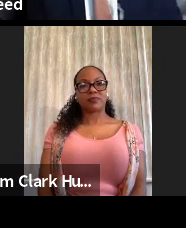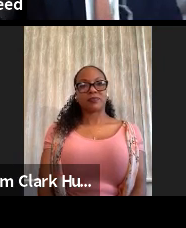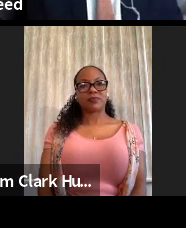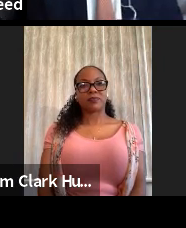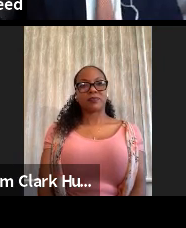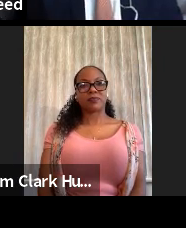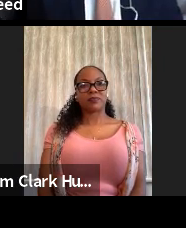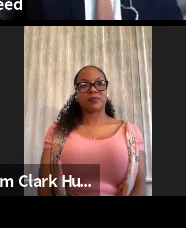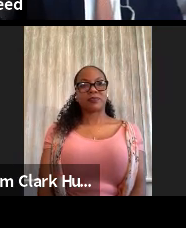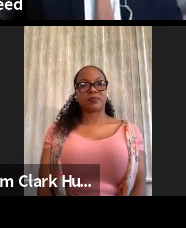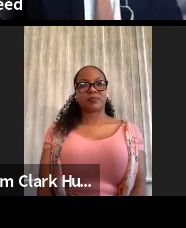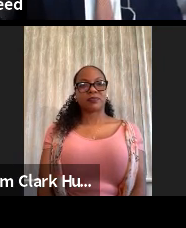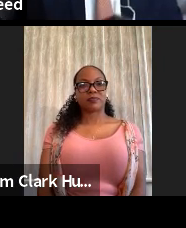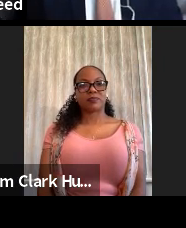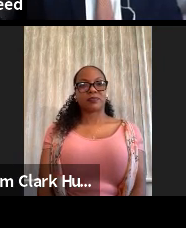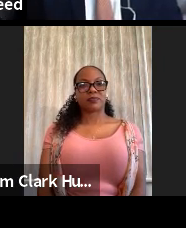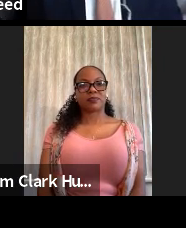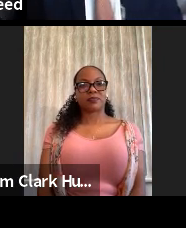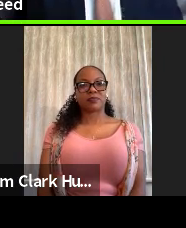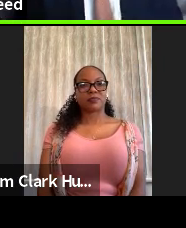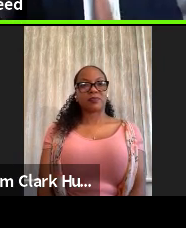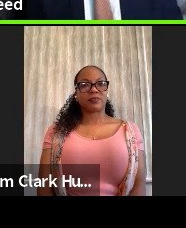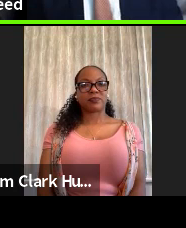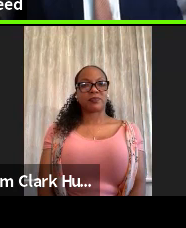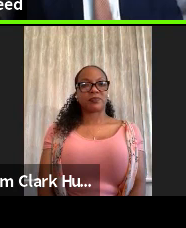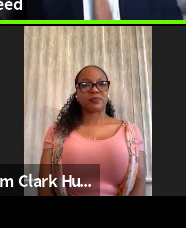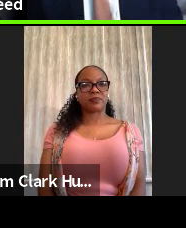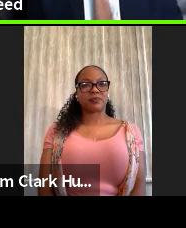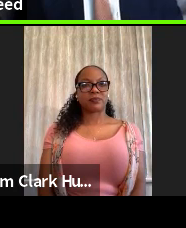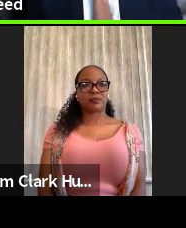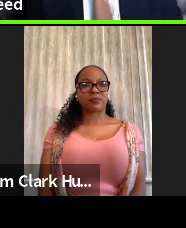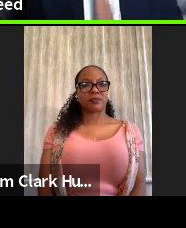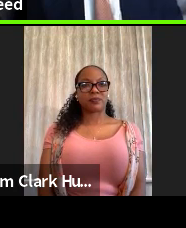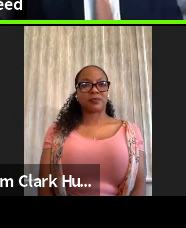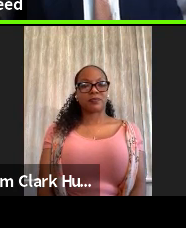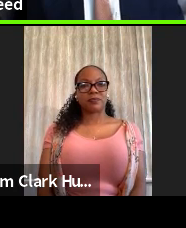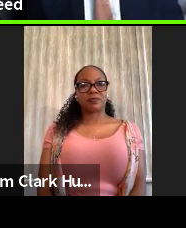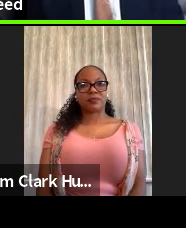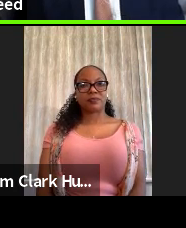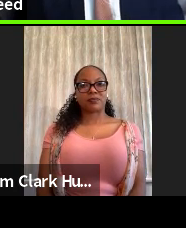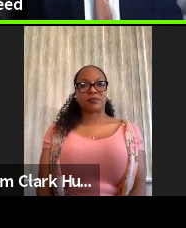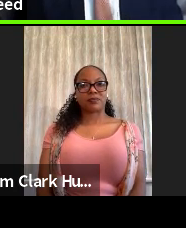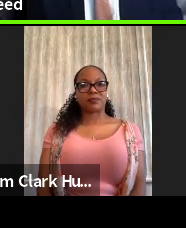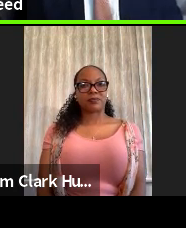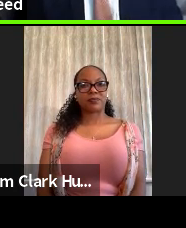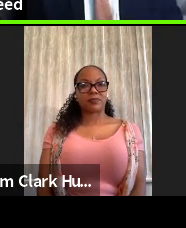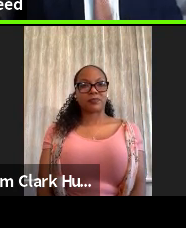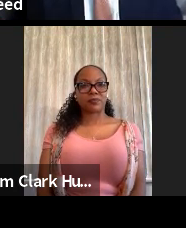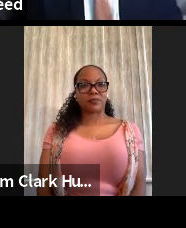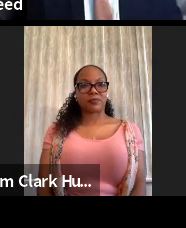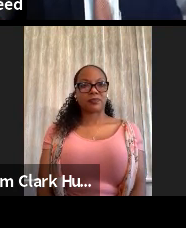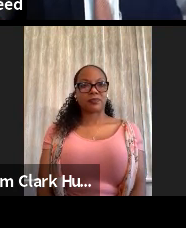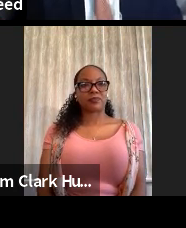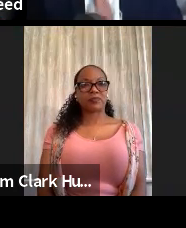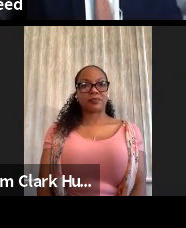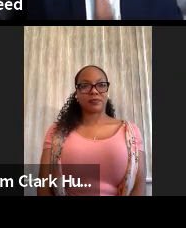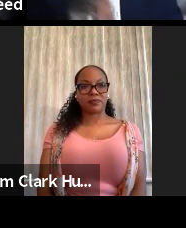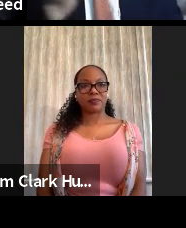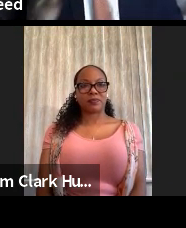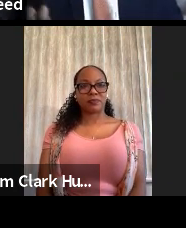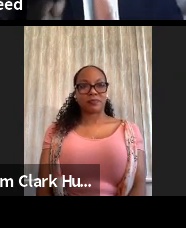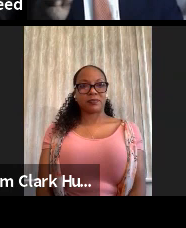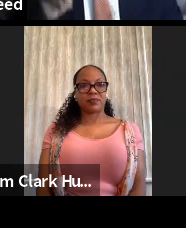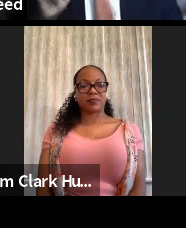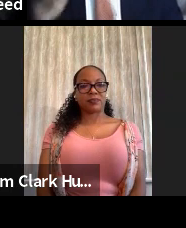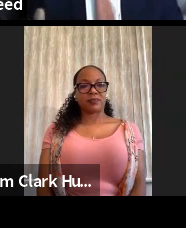on some of this? We're going to be voting on the bill and voting on the amendments today. Okay, thank you. Yeah, I'll be then